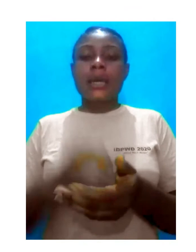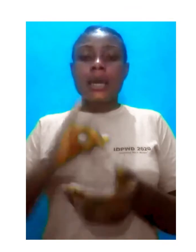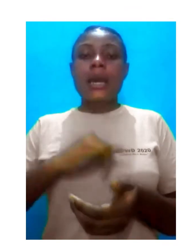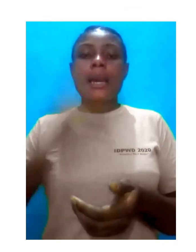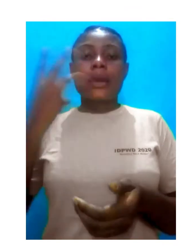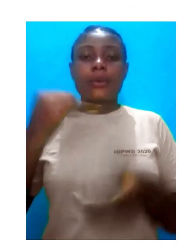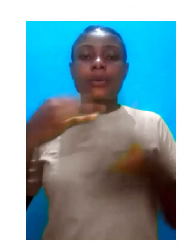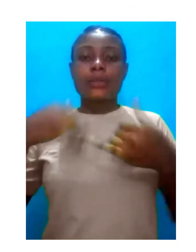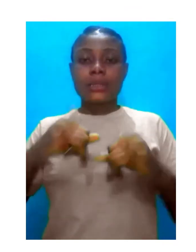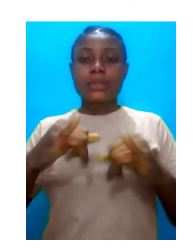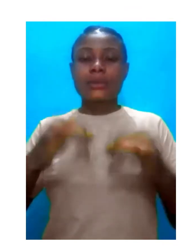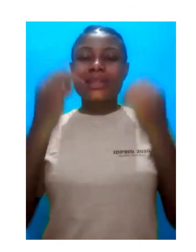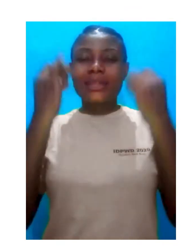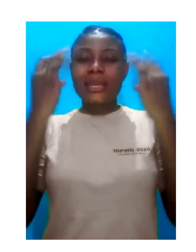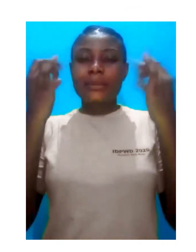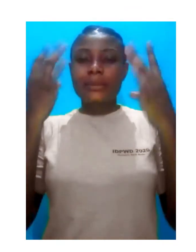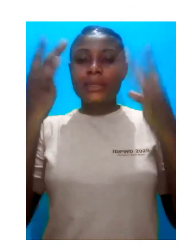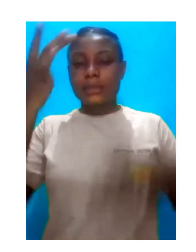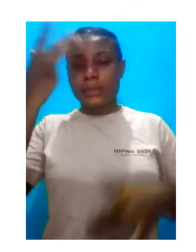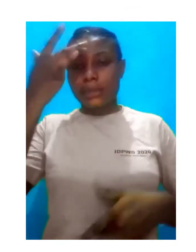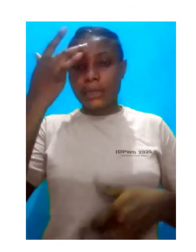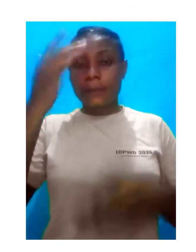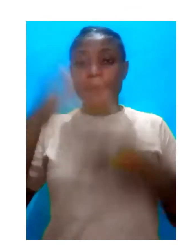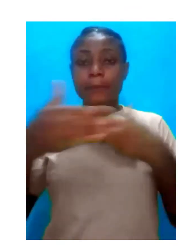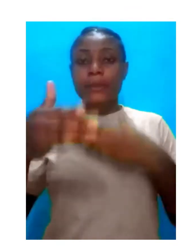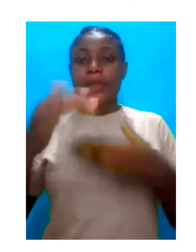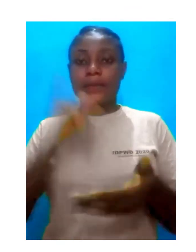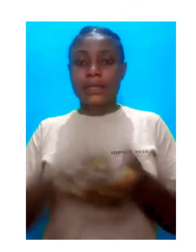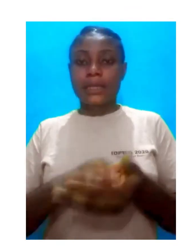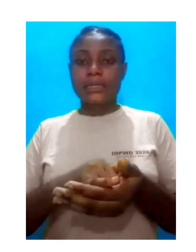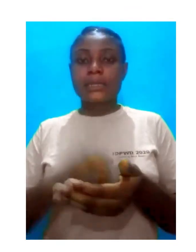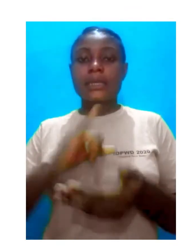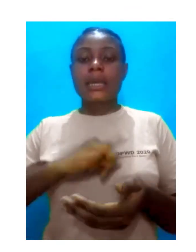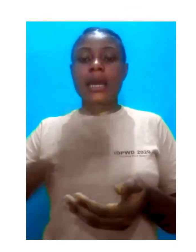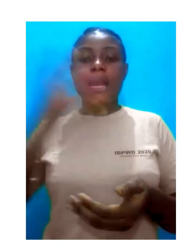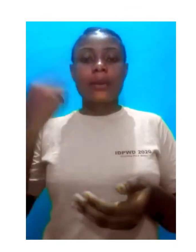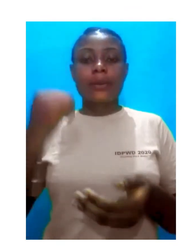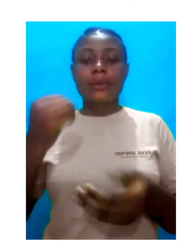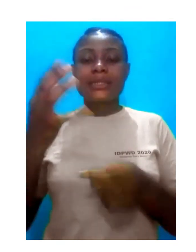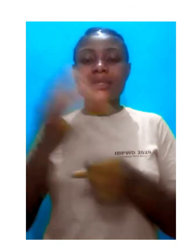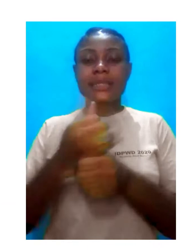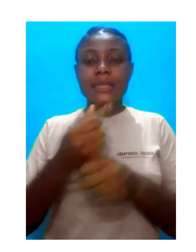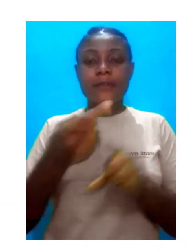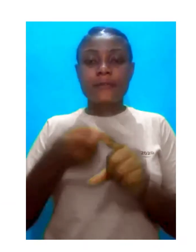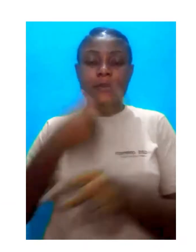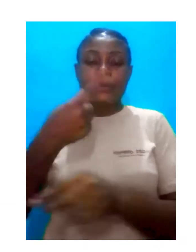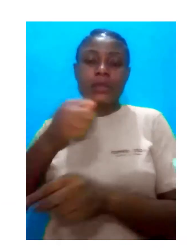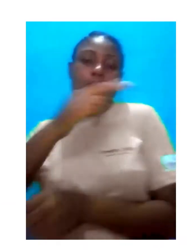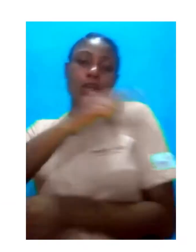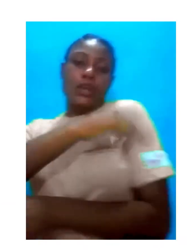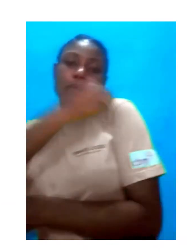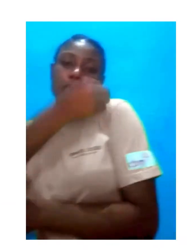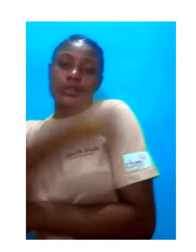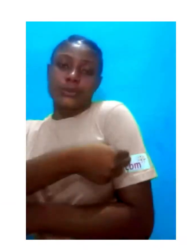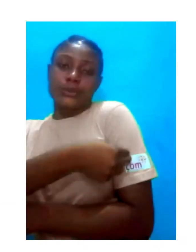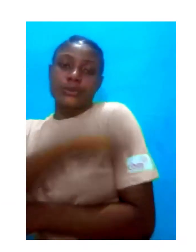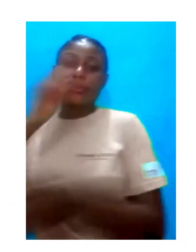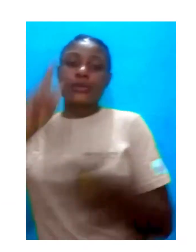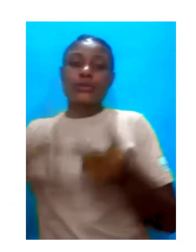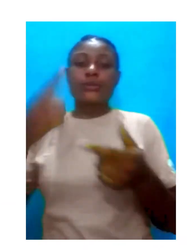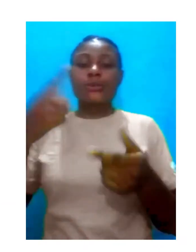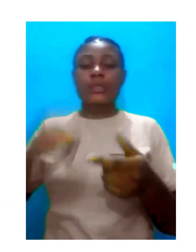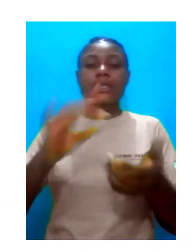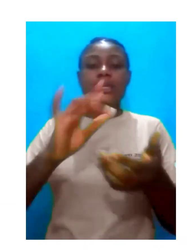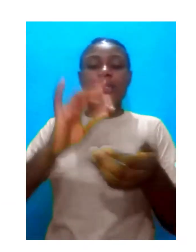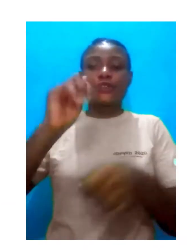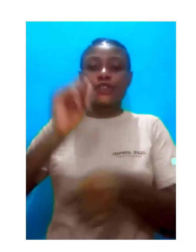was still terribly sick. And after that, I was taken from